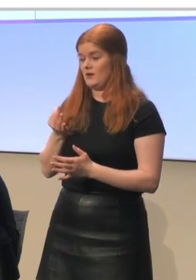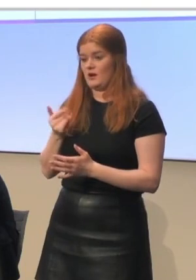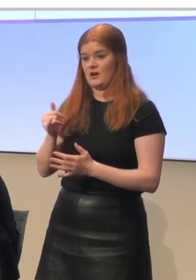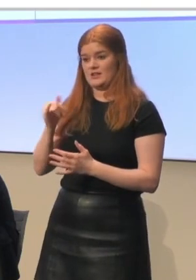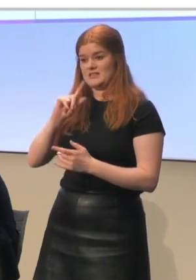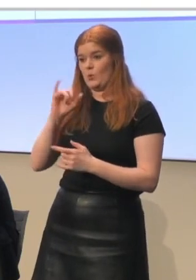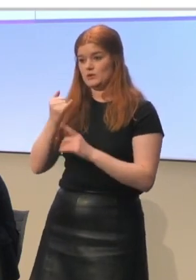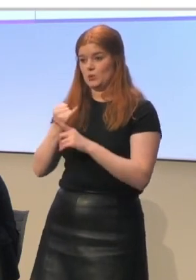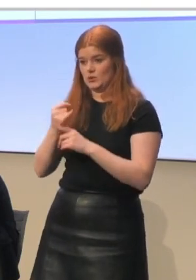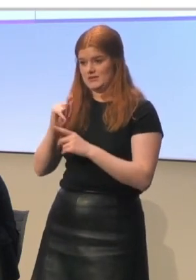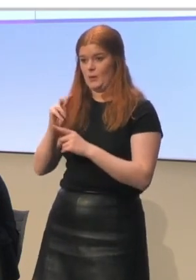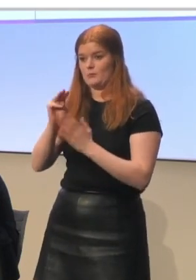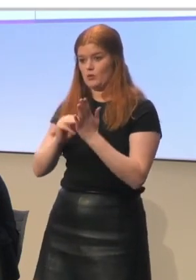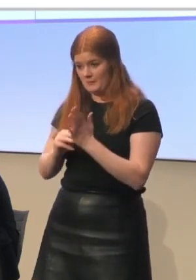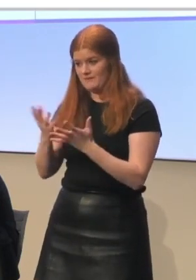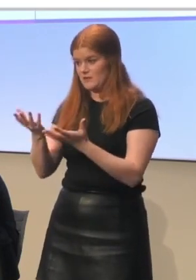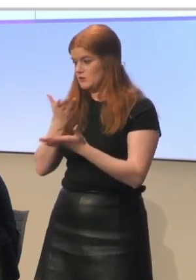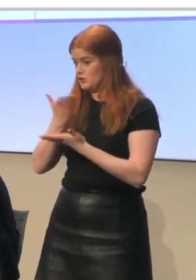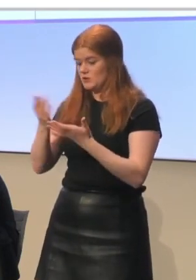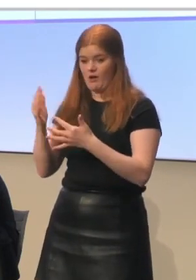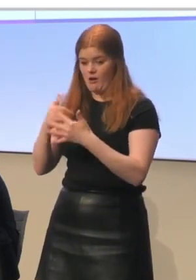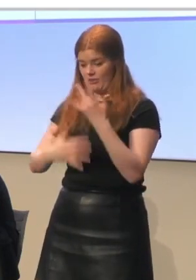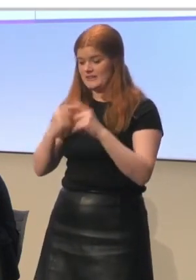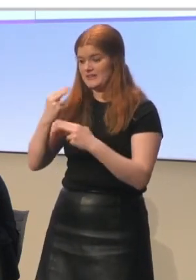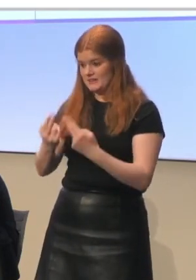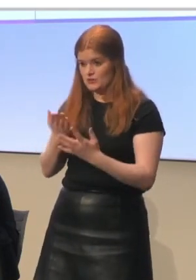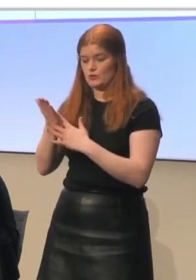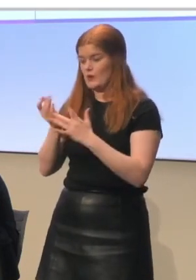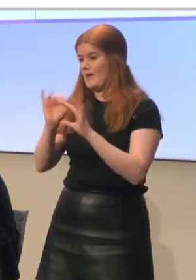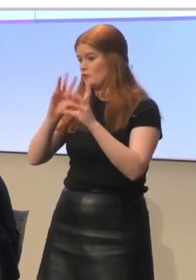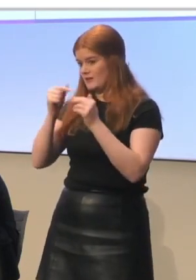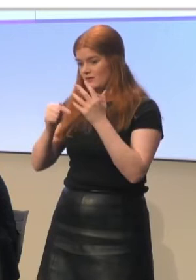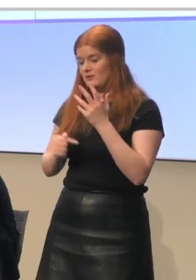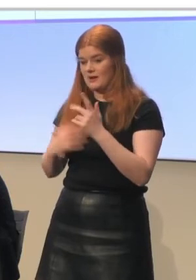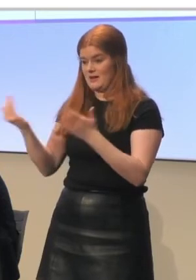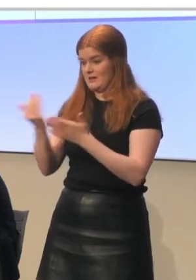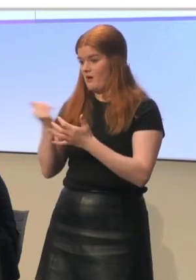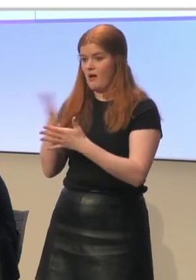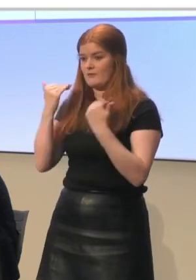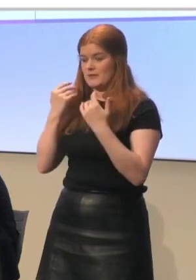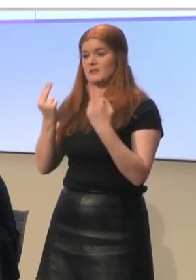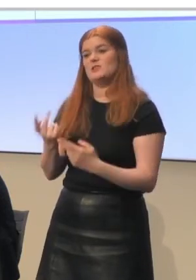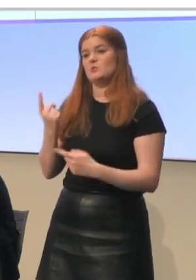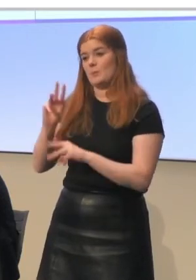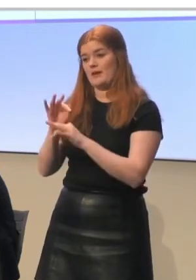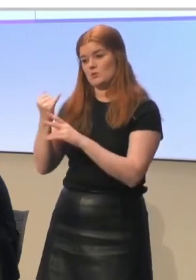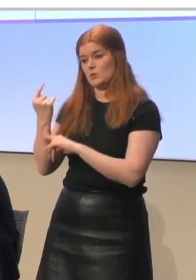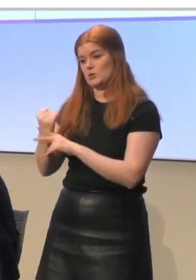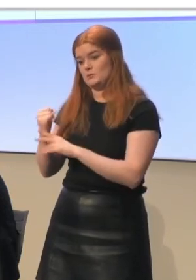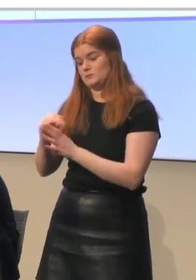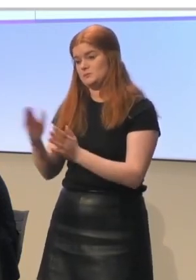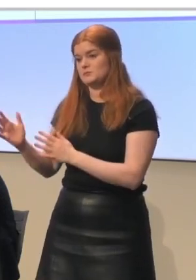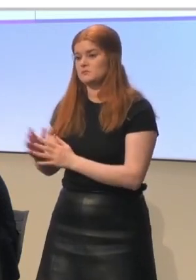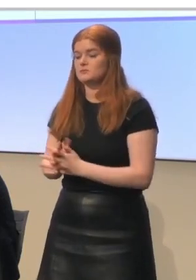got his transition program. They talked about all his needs. They went through everything. We got all the information we needed, and that was from a parent in one of the schools."